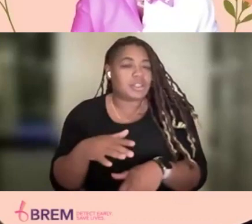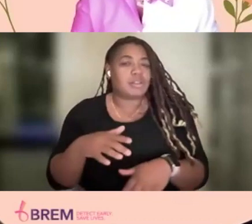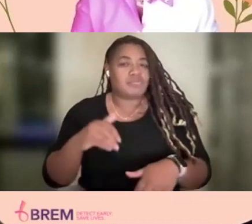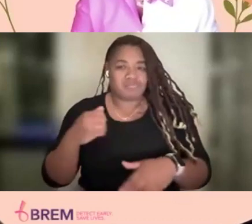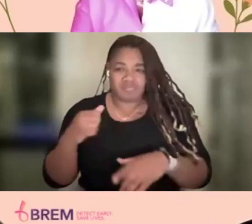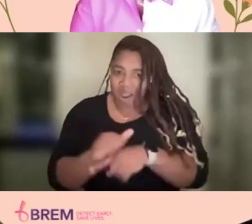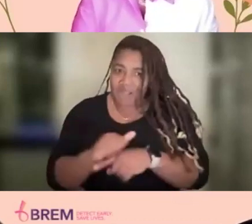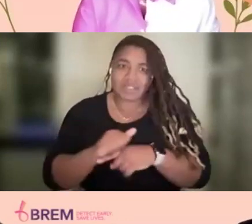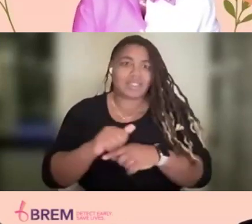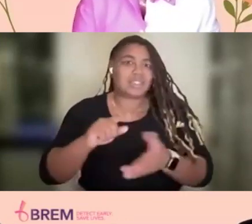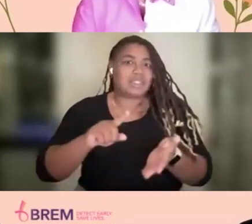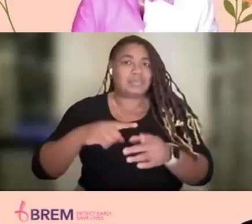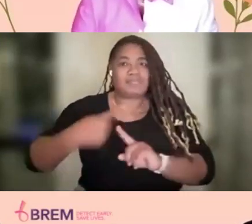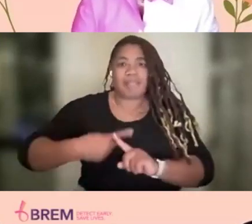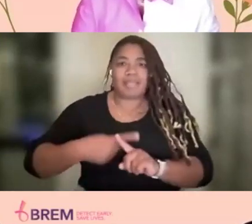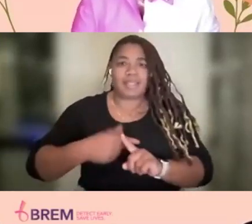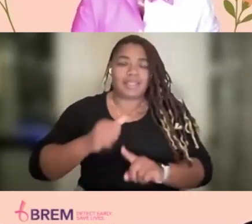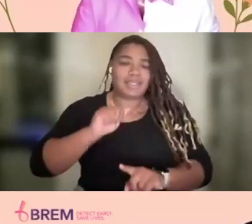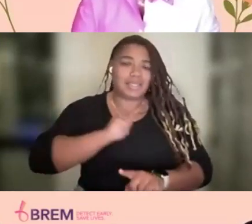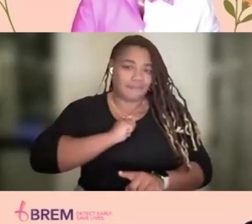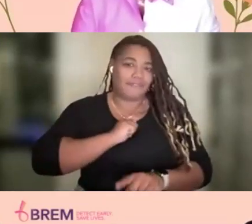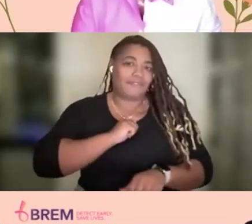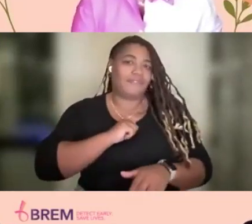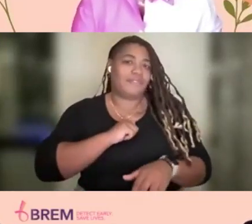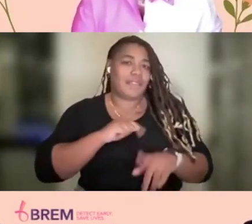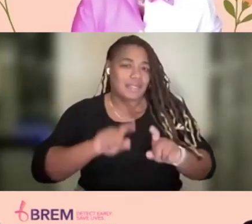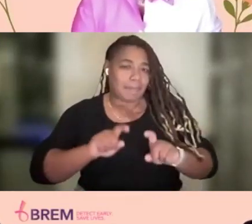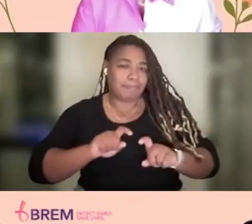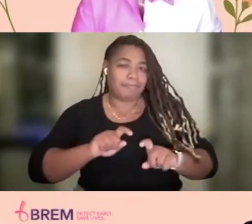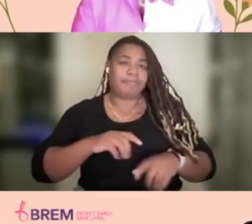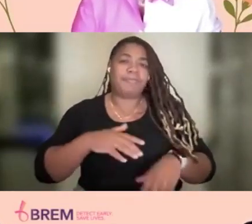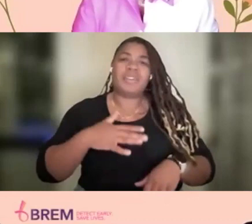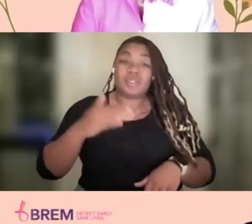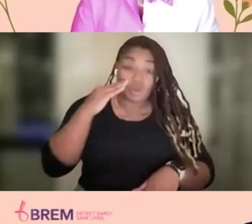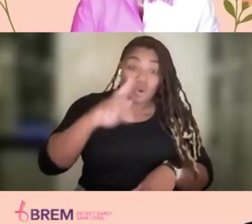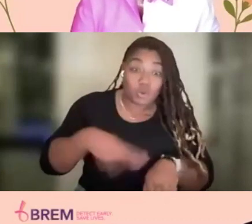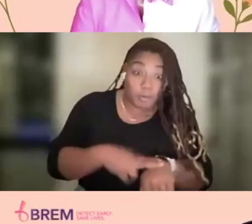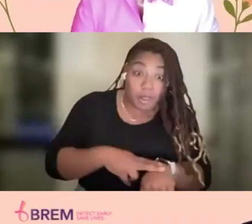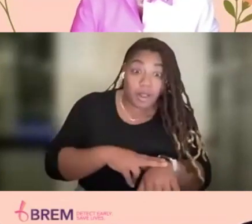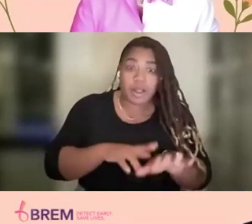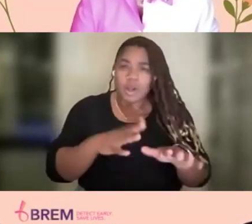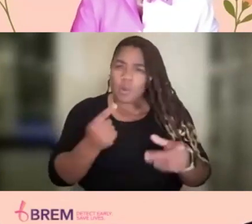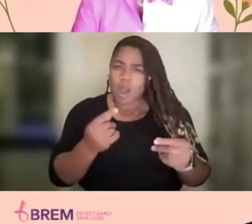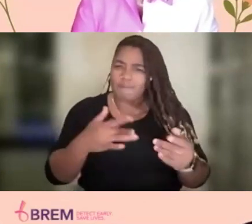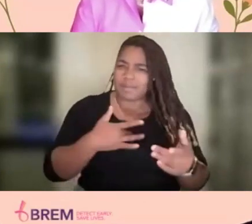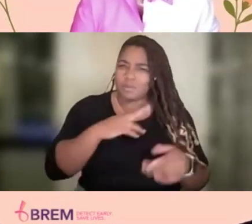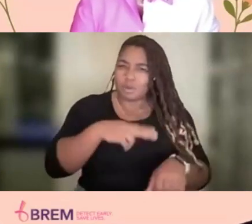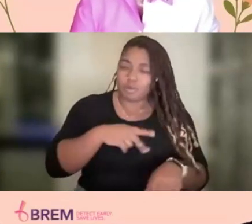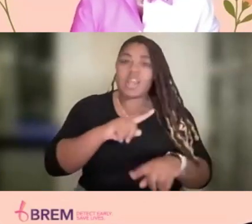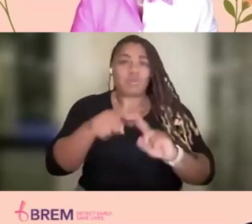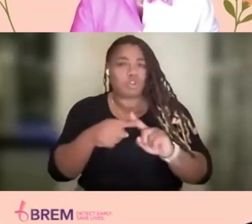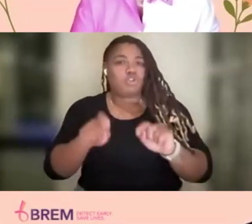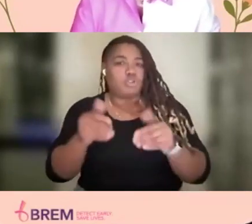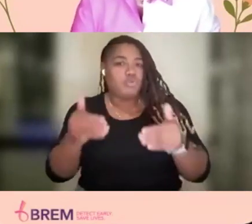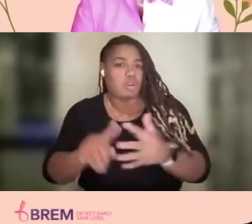Hauser talked about. Know your normal, learn about your family history, and talk to a doctor about when you need to begin screening based on